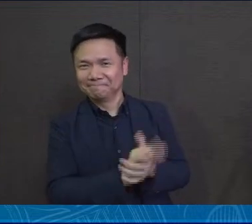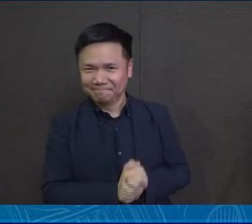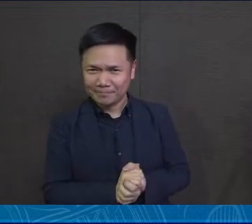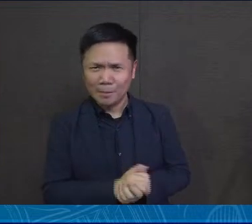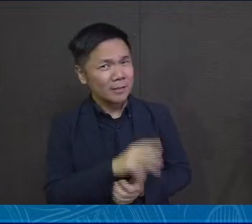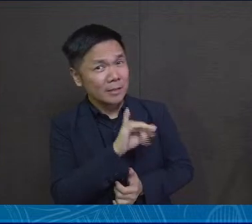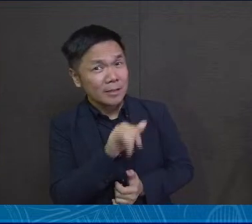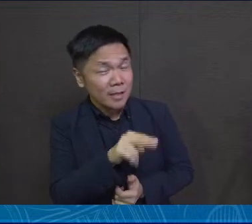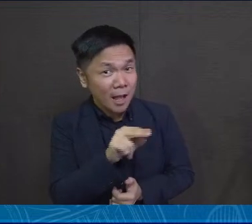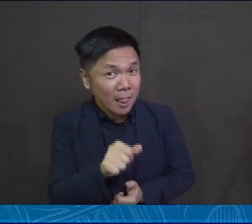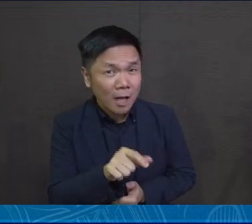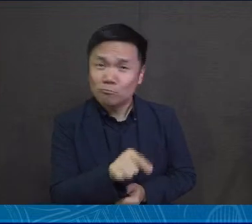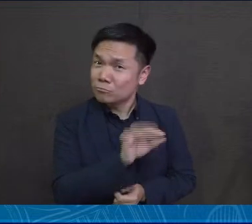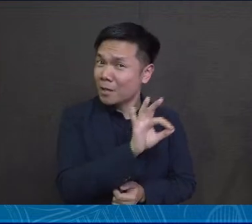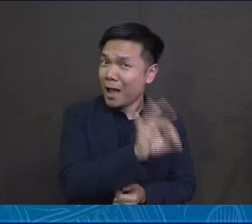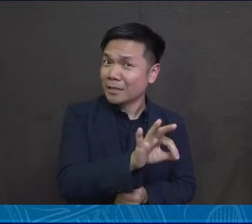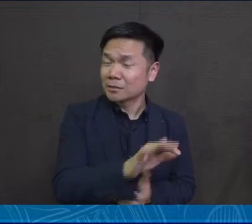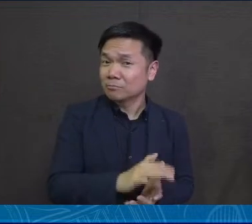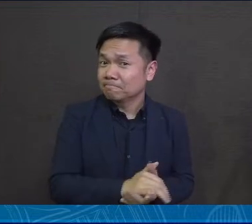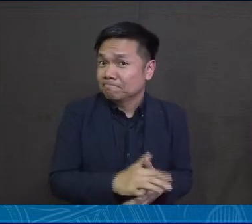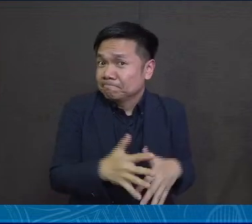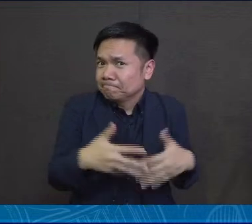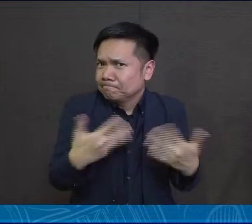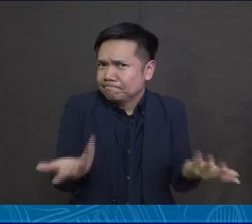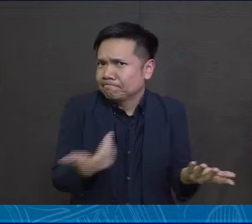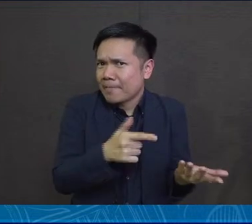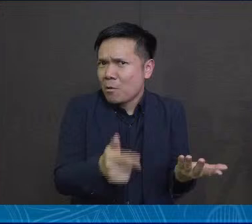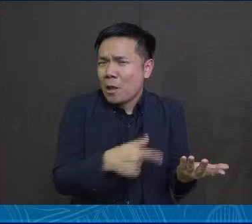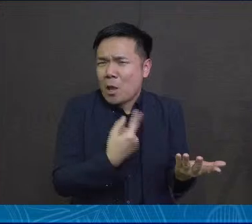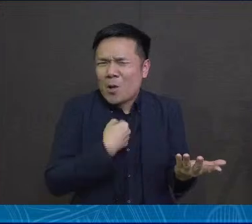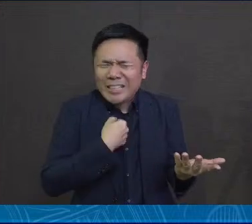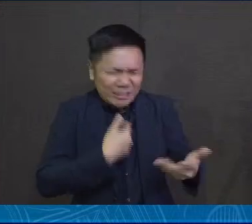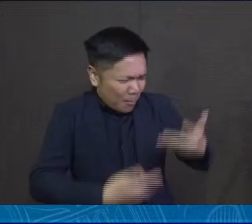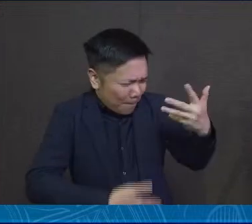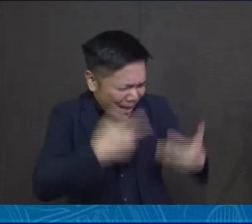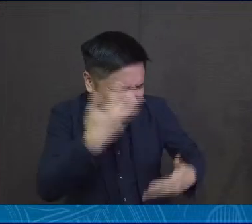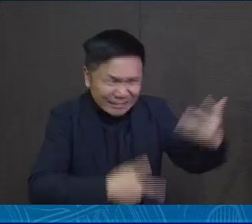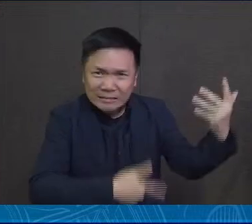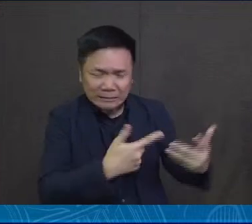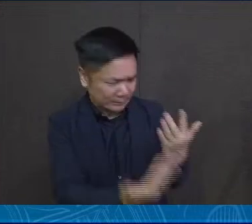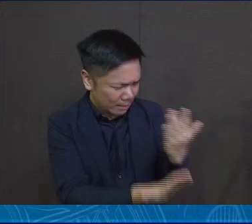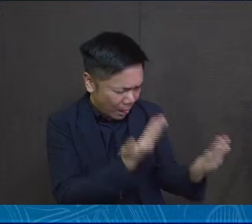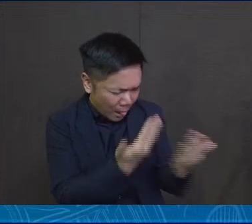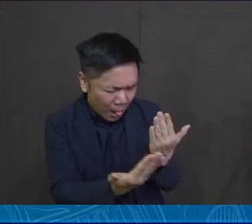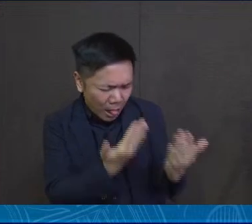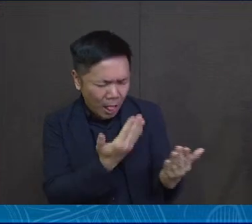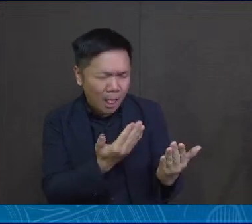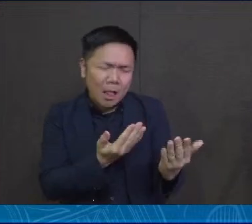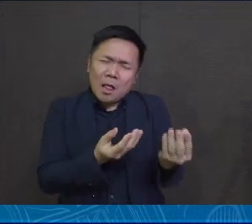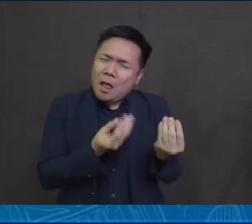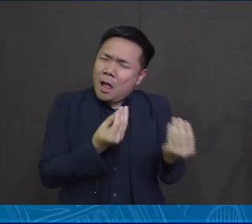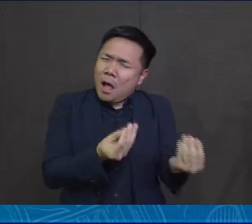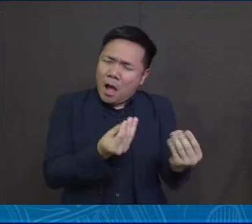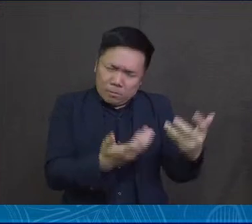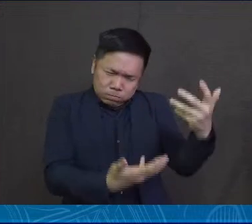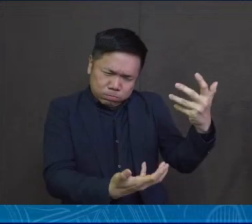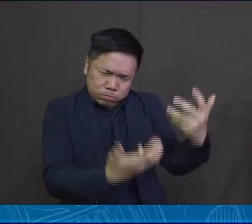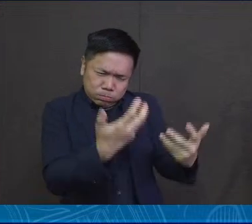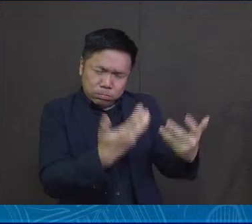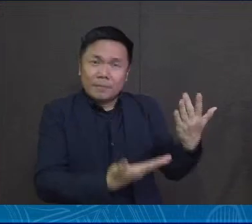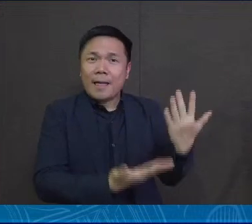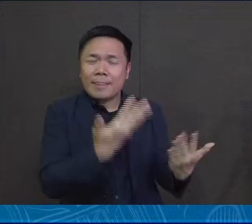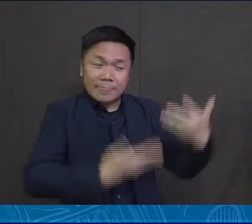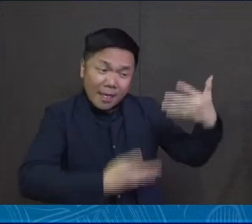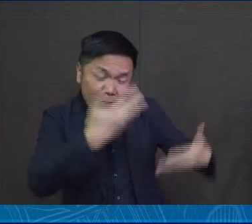Ms. Yana, what are some of the data challenges you've encountered in balancing immediate disaster recovery and